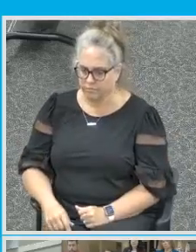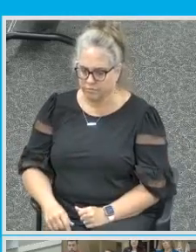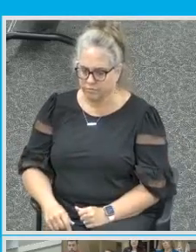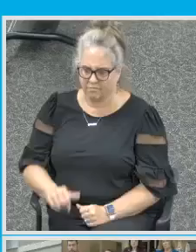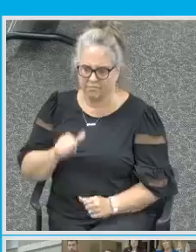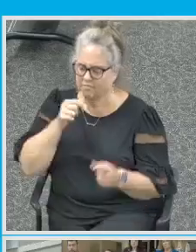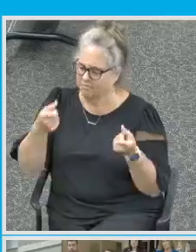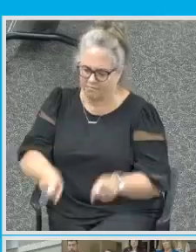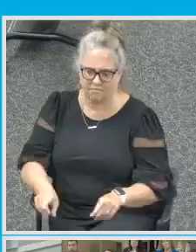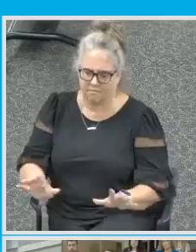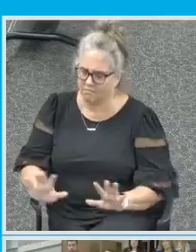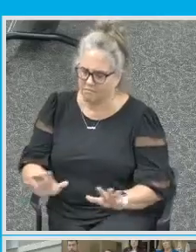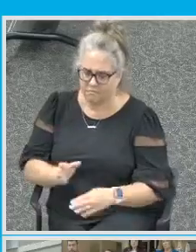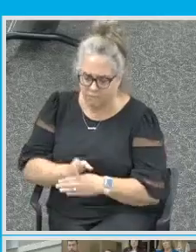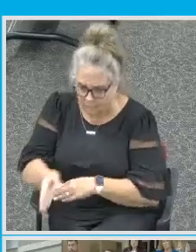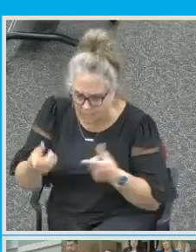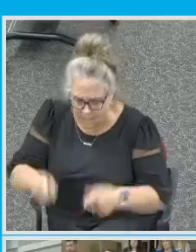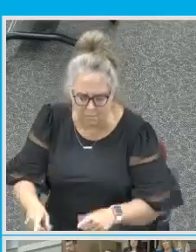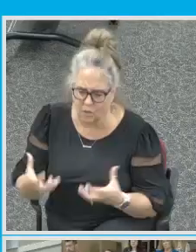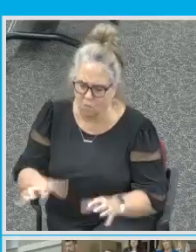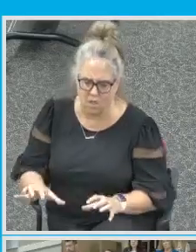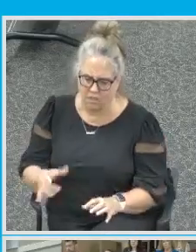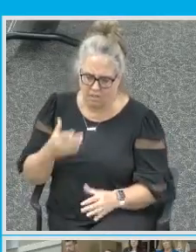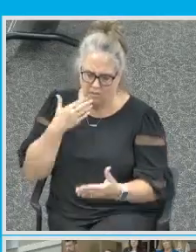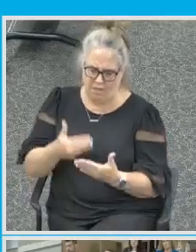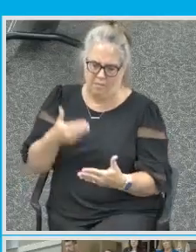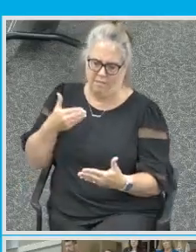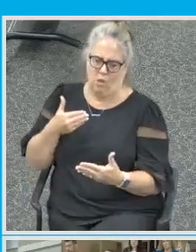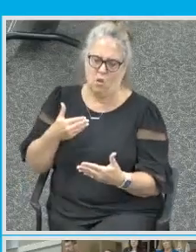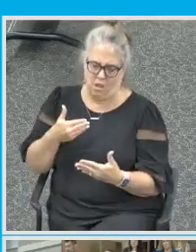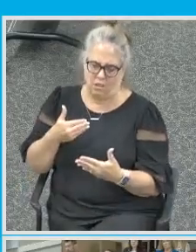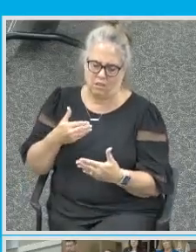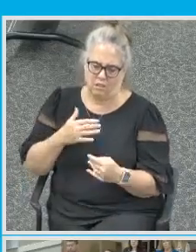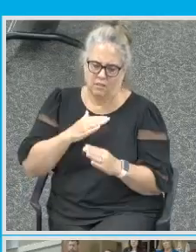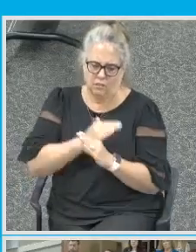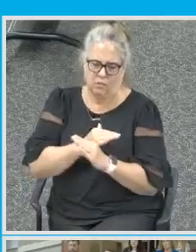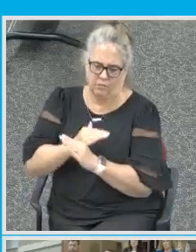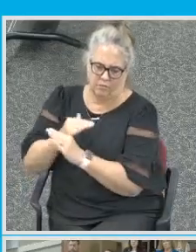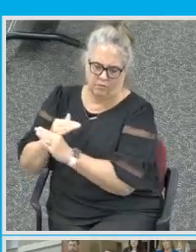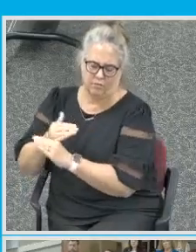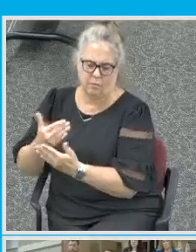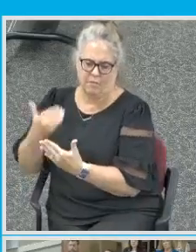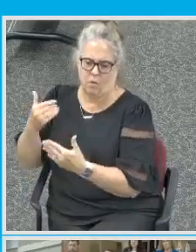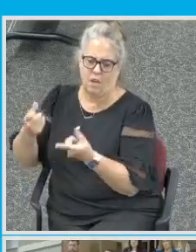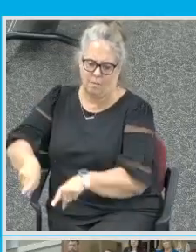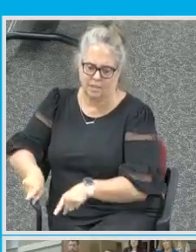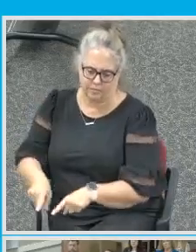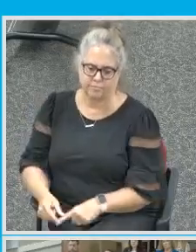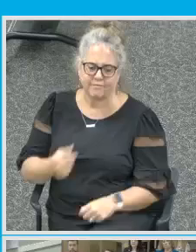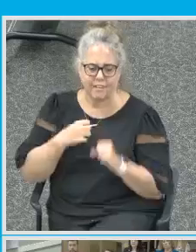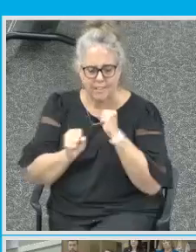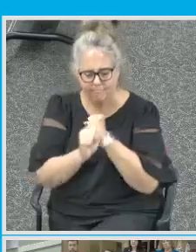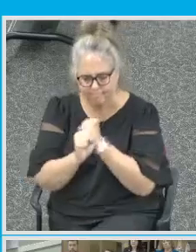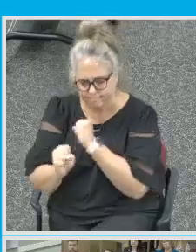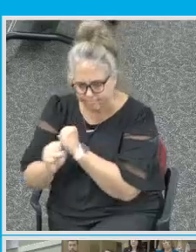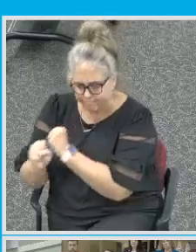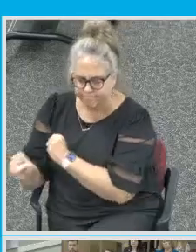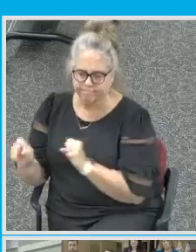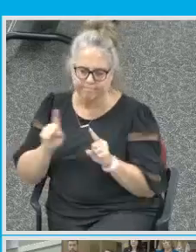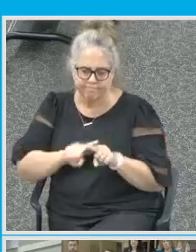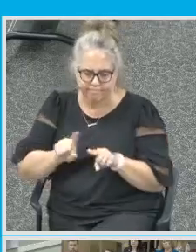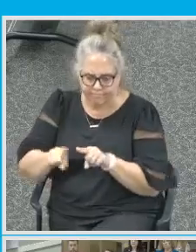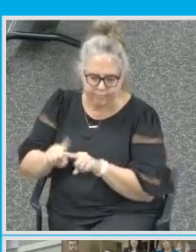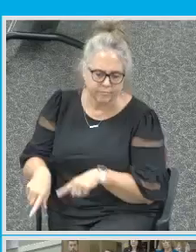targeted campaigns, educational trainings, community events, general awareness, and so much more. Care coordination and communication